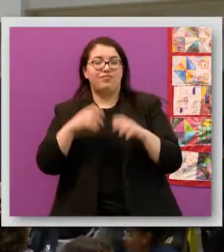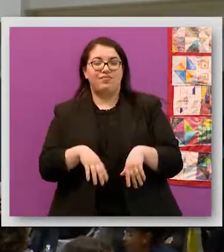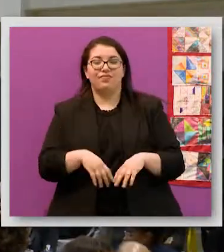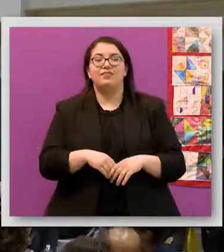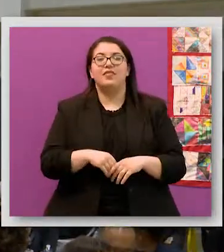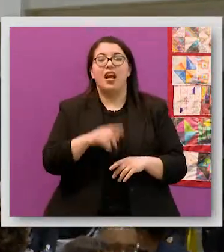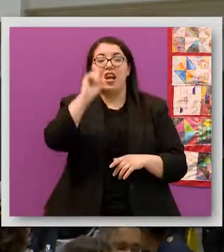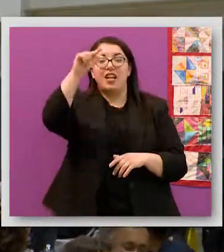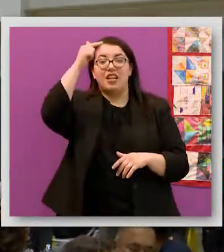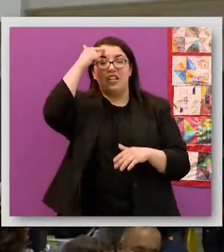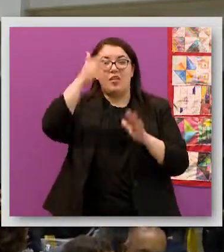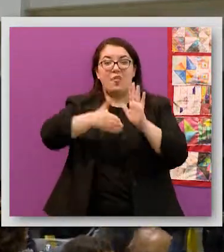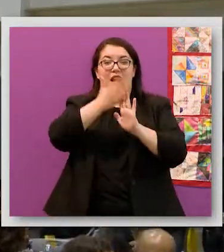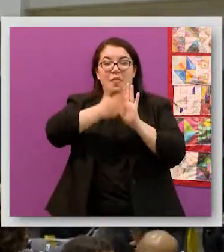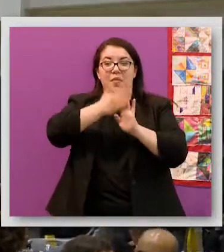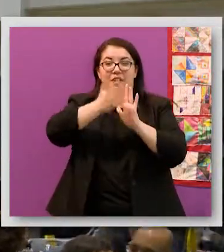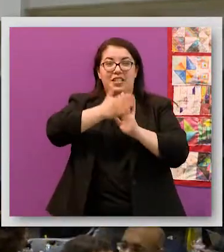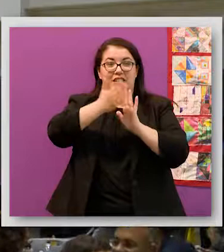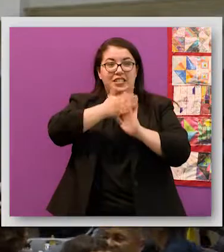Government operations.